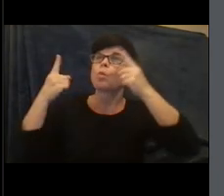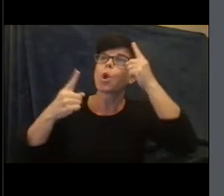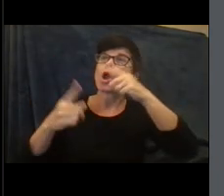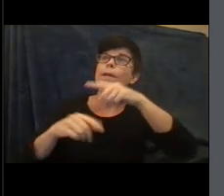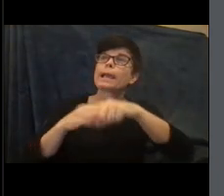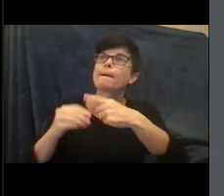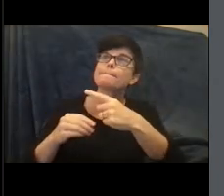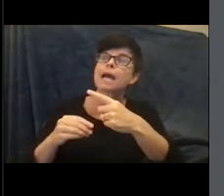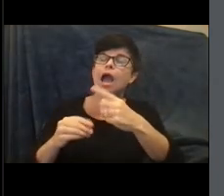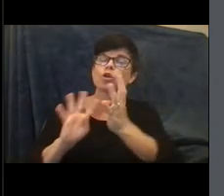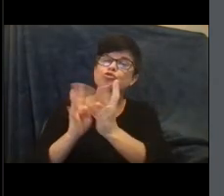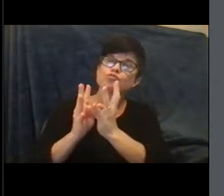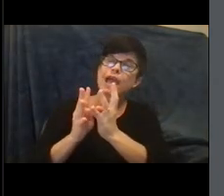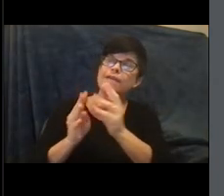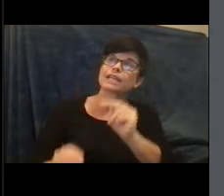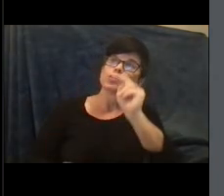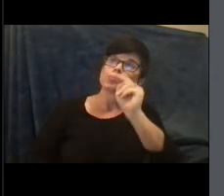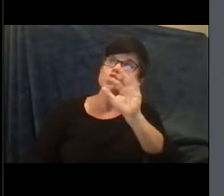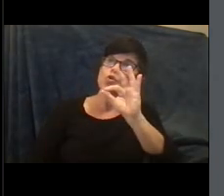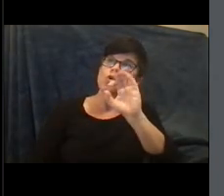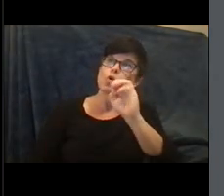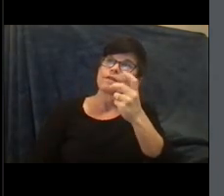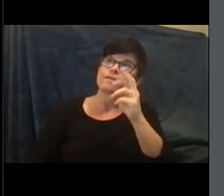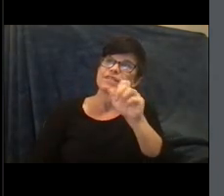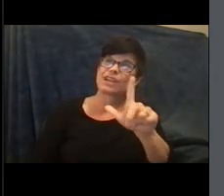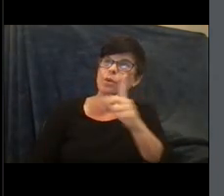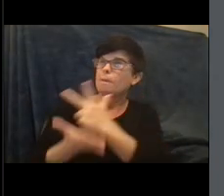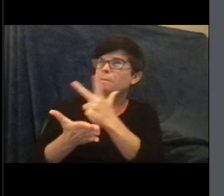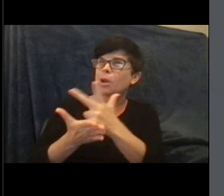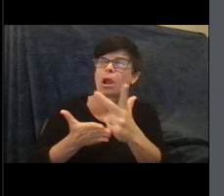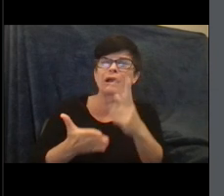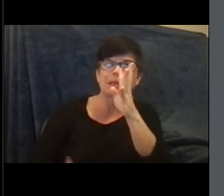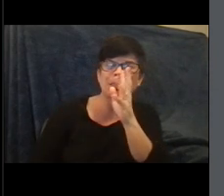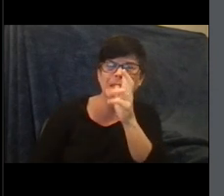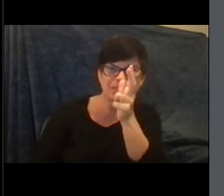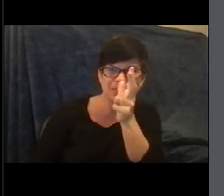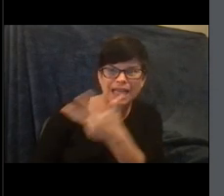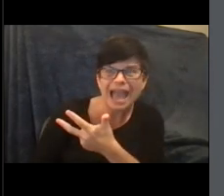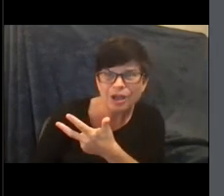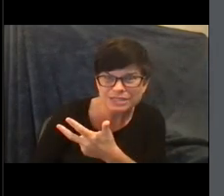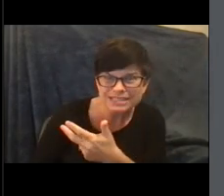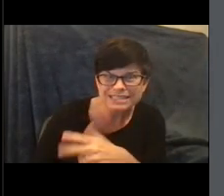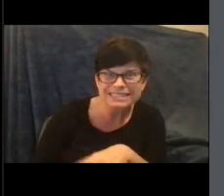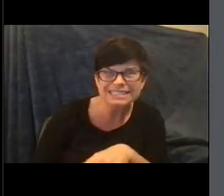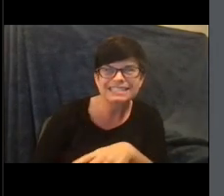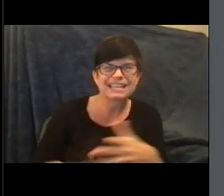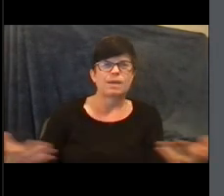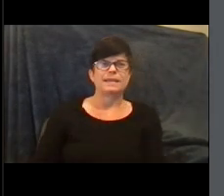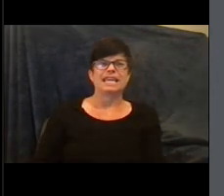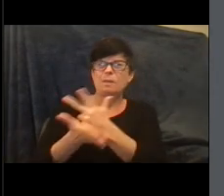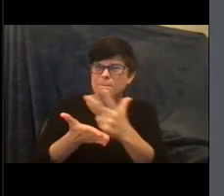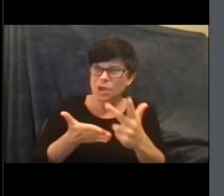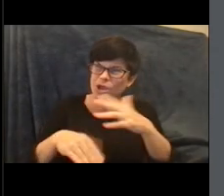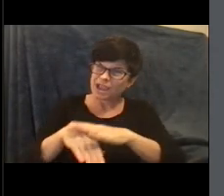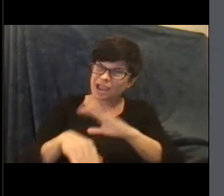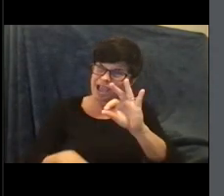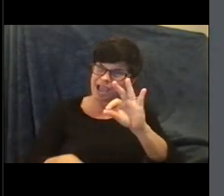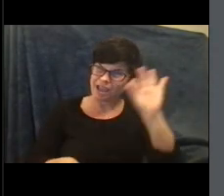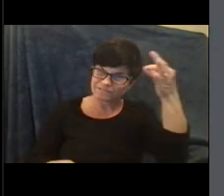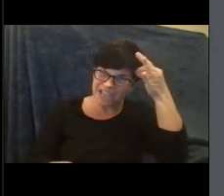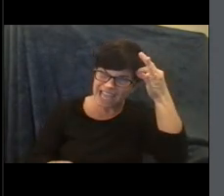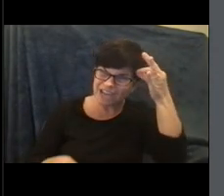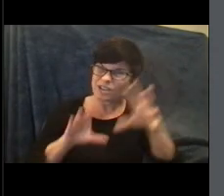Federal. The parking is a sham. They got parking on Federal, folks. Come on, really? Right there where you got to come out of